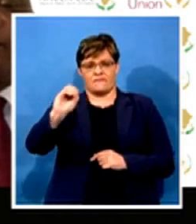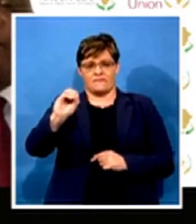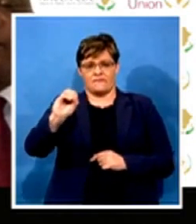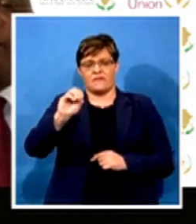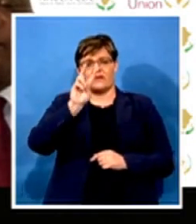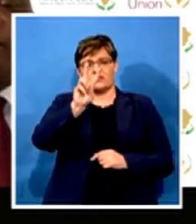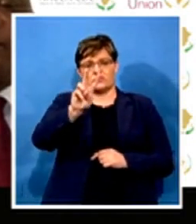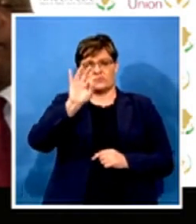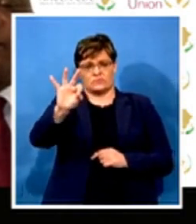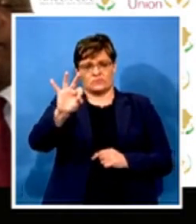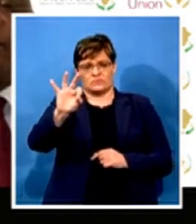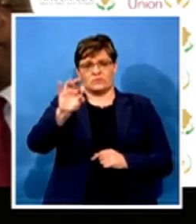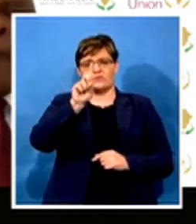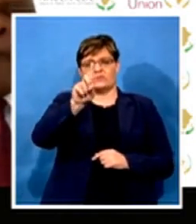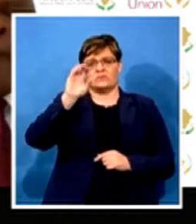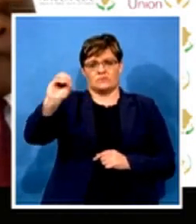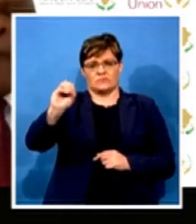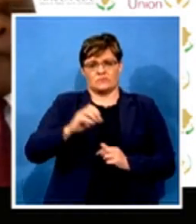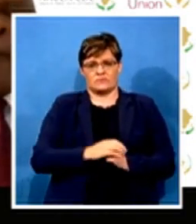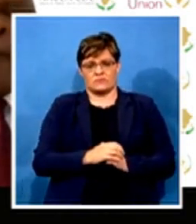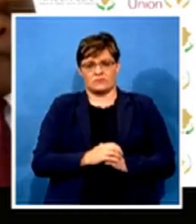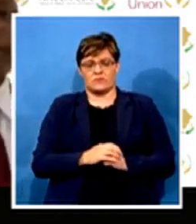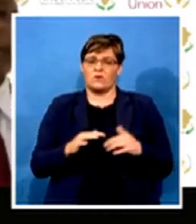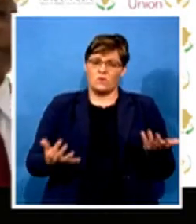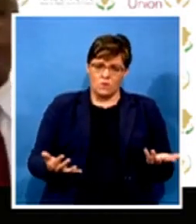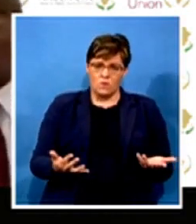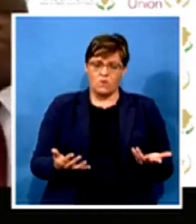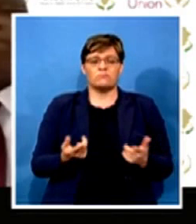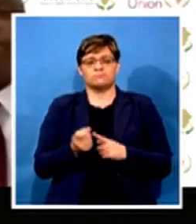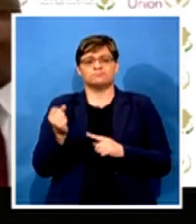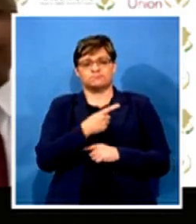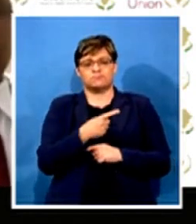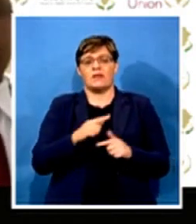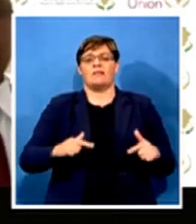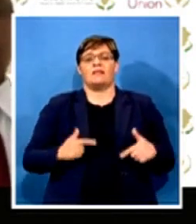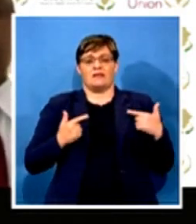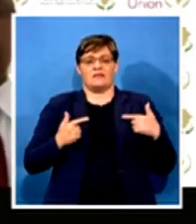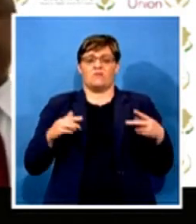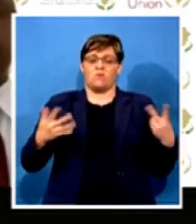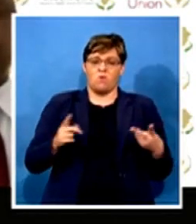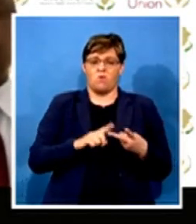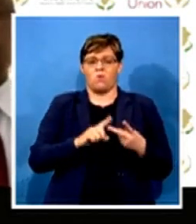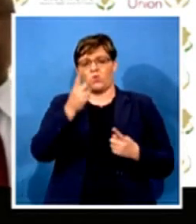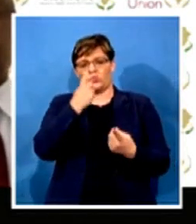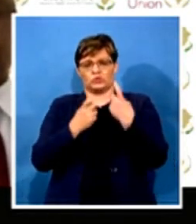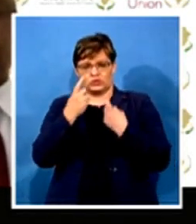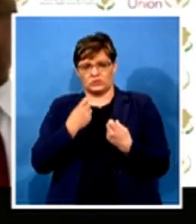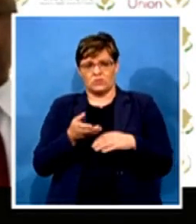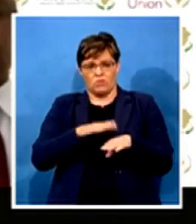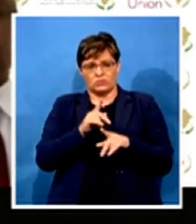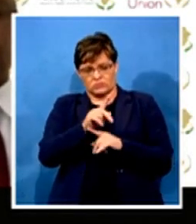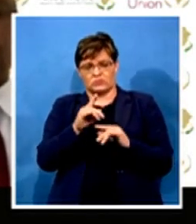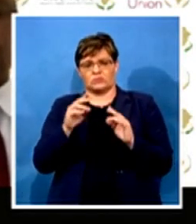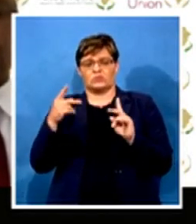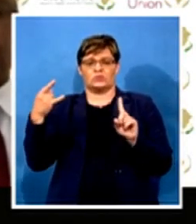2310. Alternatively, you can reach us either live or through questions on this Zoom platform. Now, let's